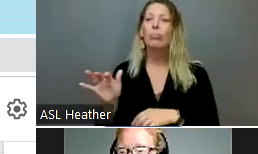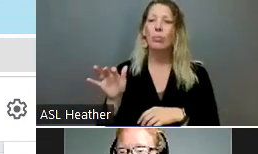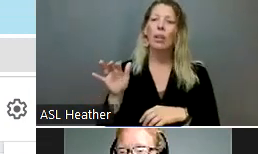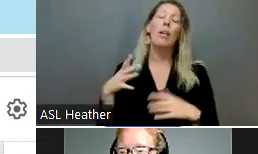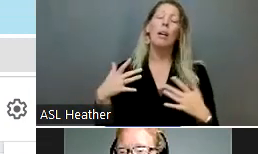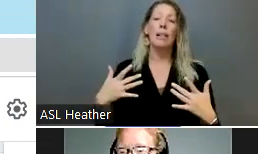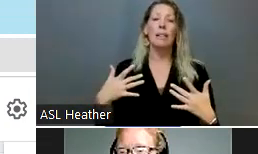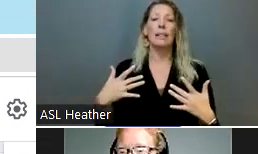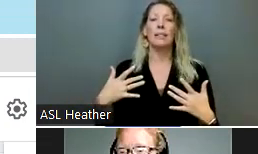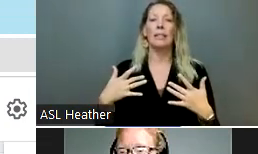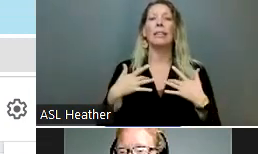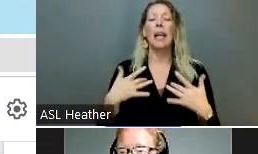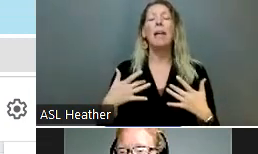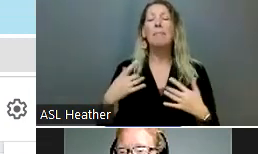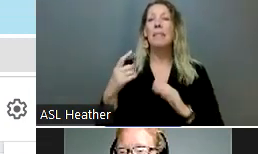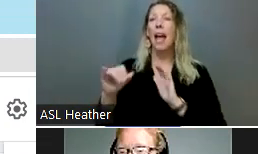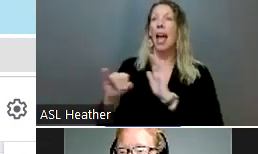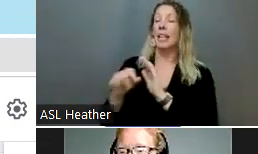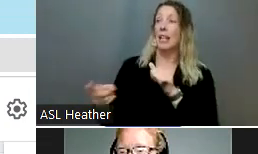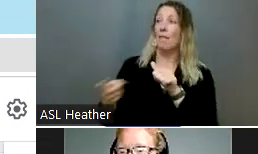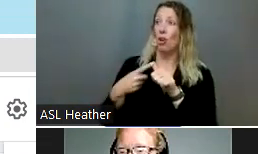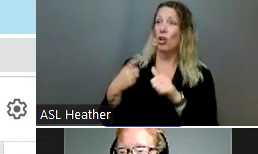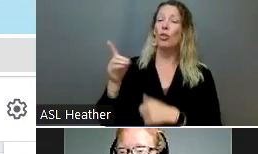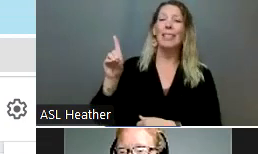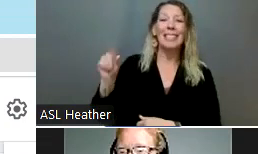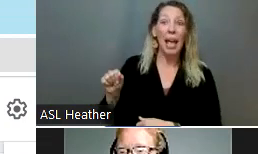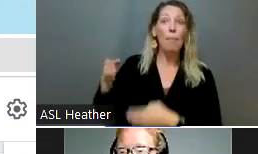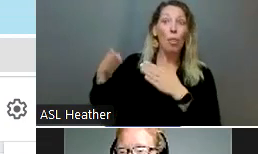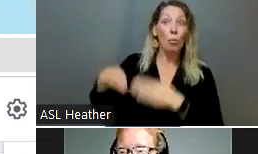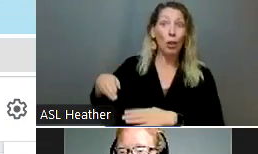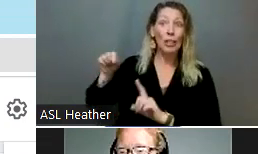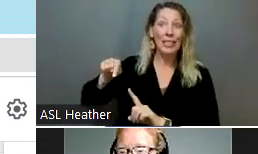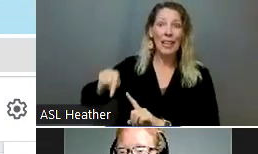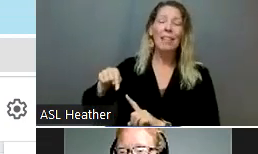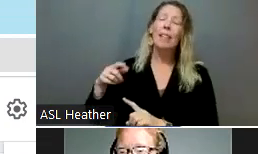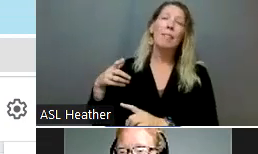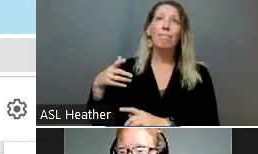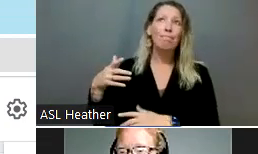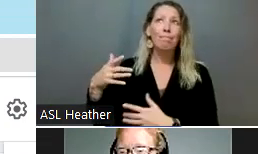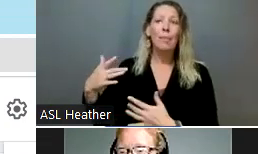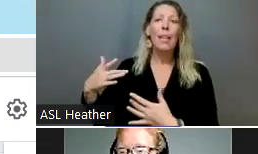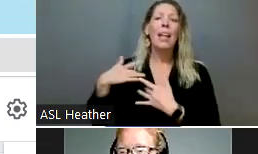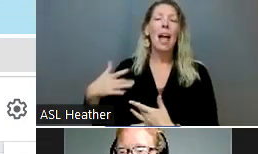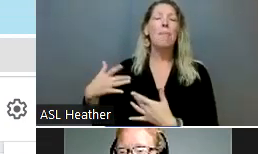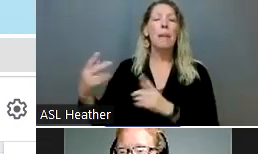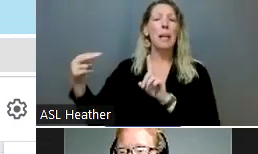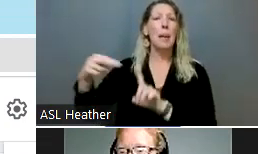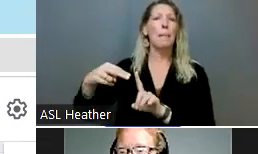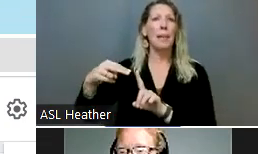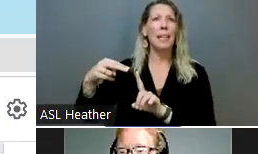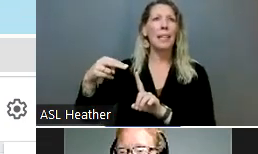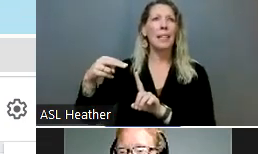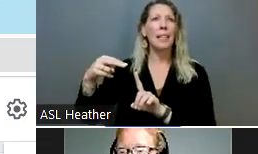Often things like identity-first language or disabled person is often perceived as something to be